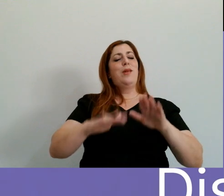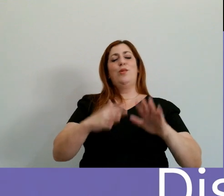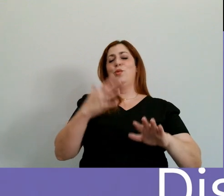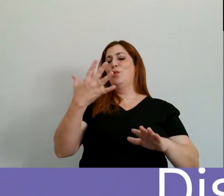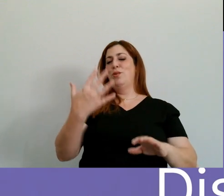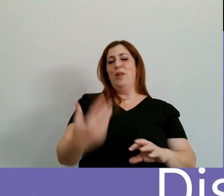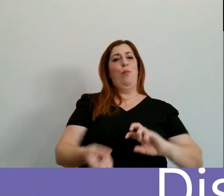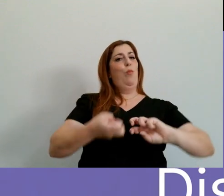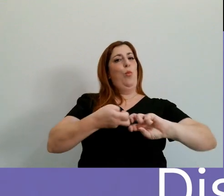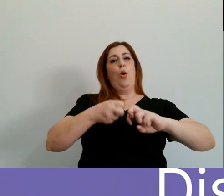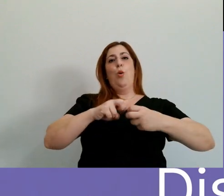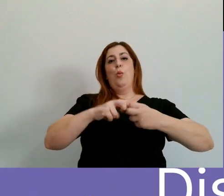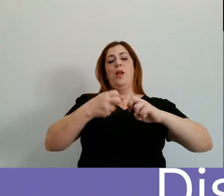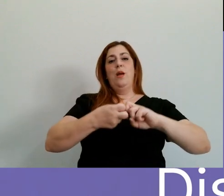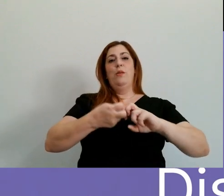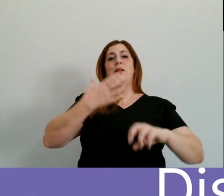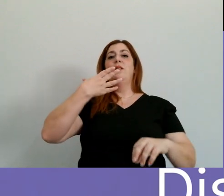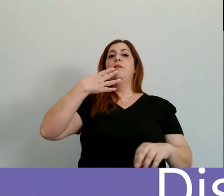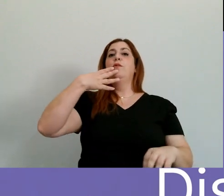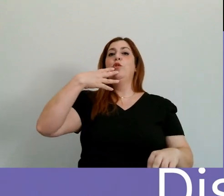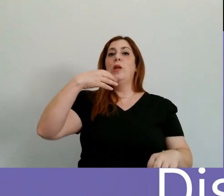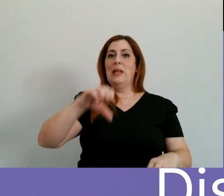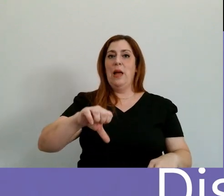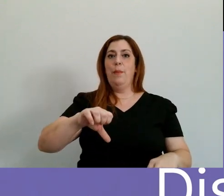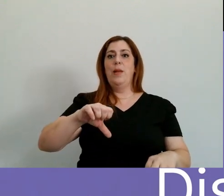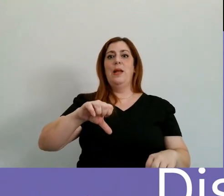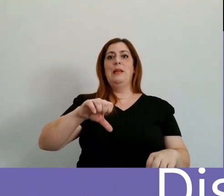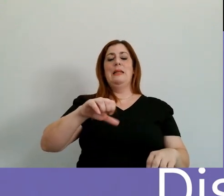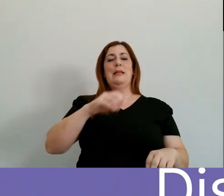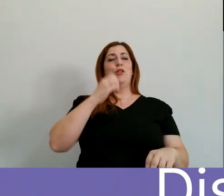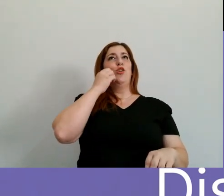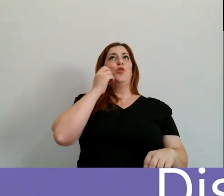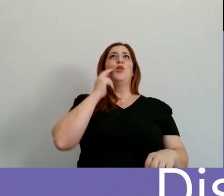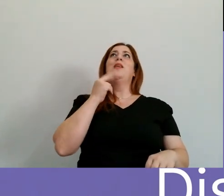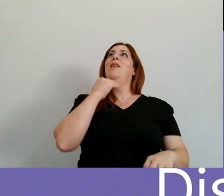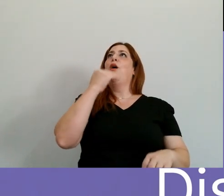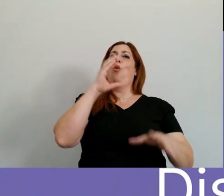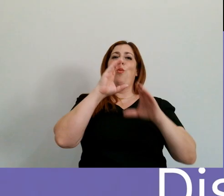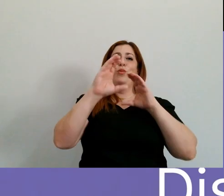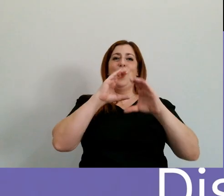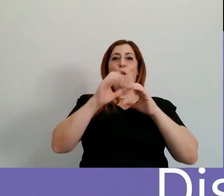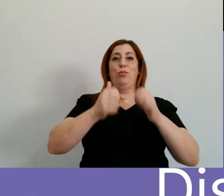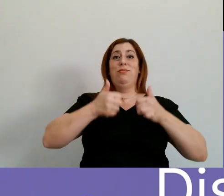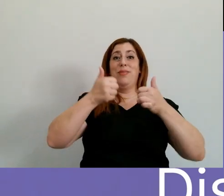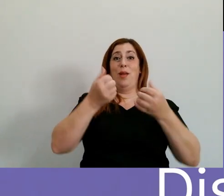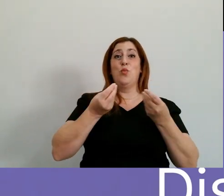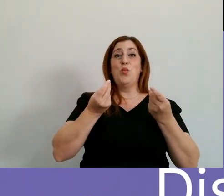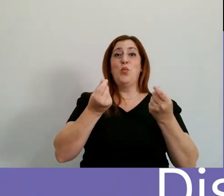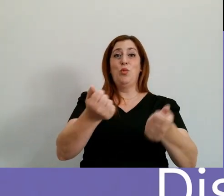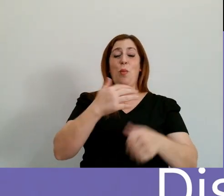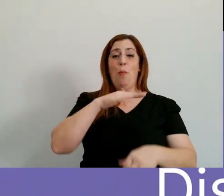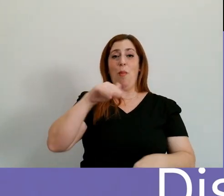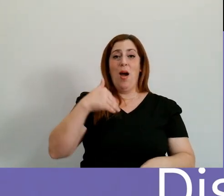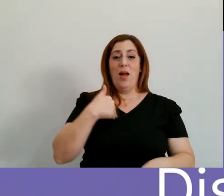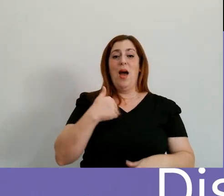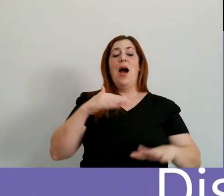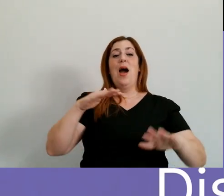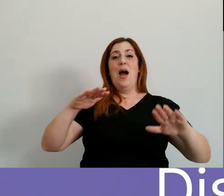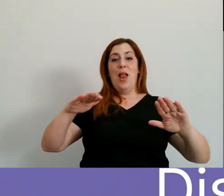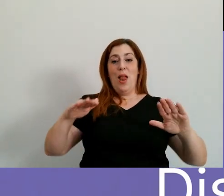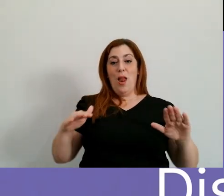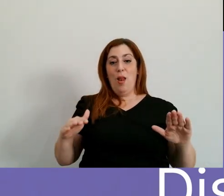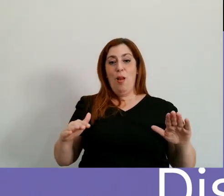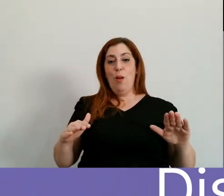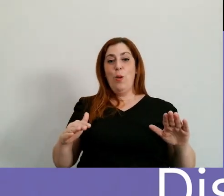certain problems that unfortunately parents do not communicate well with us. So we try to give out the help,